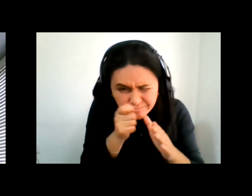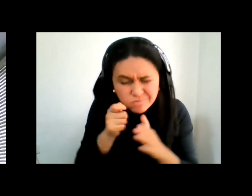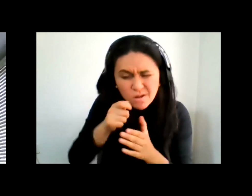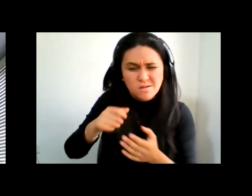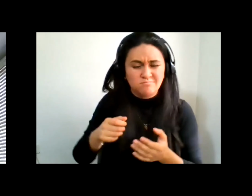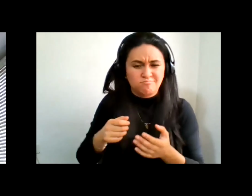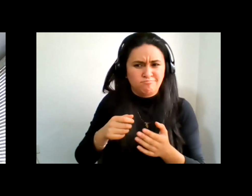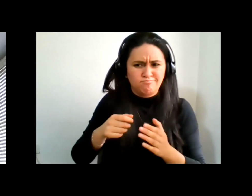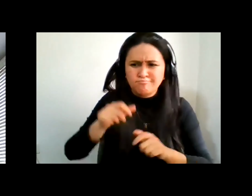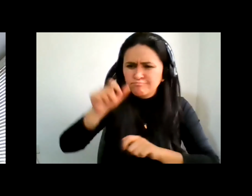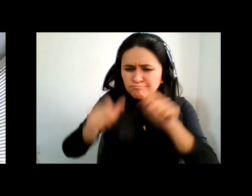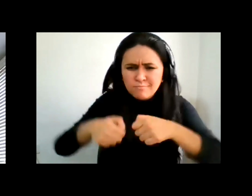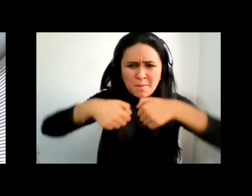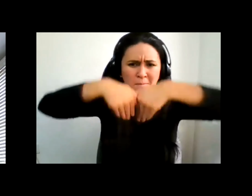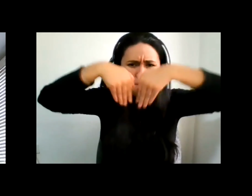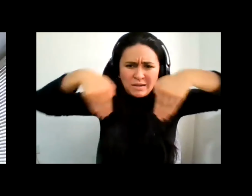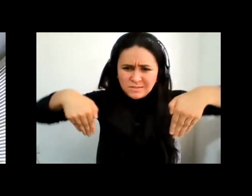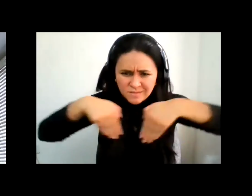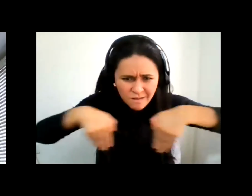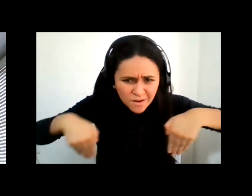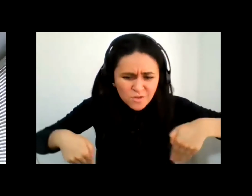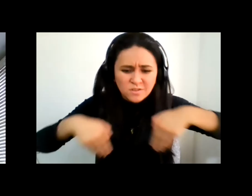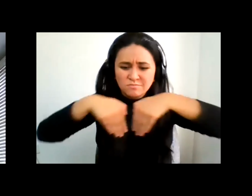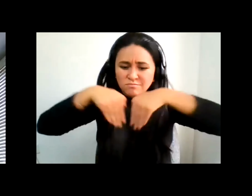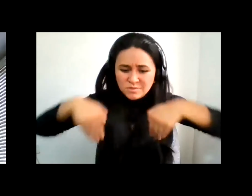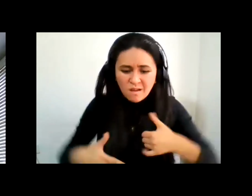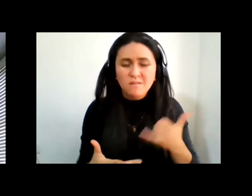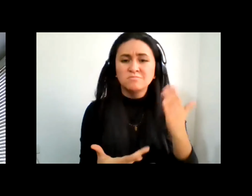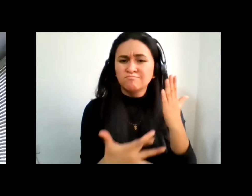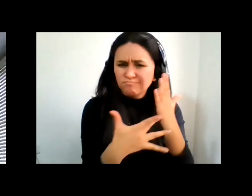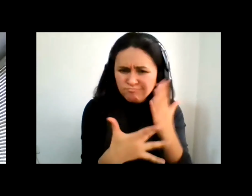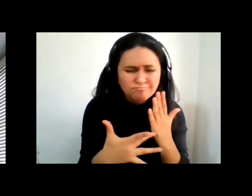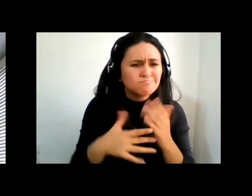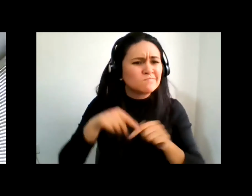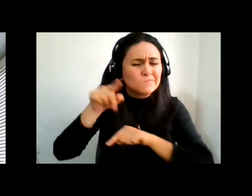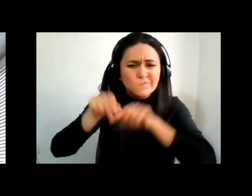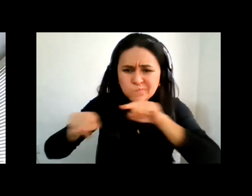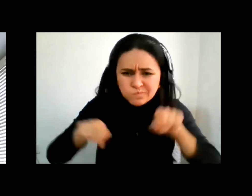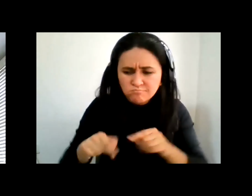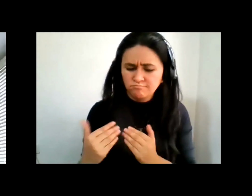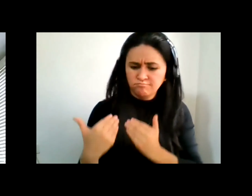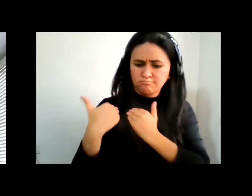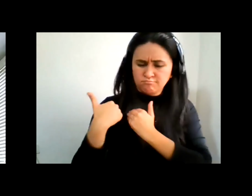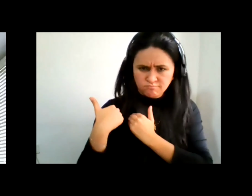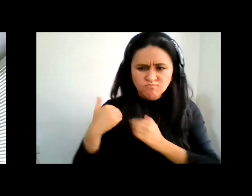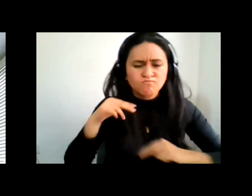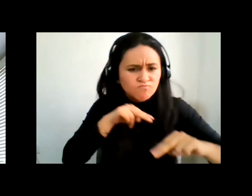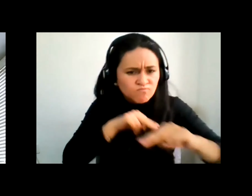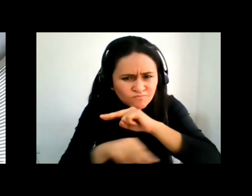experts, technical teams from the health ministries, the health teams responsible for